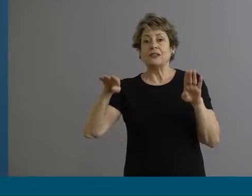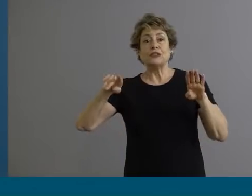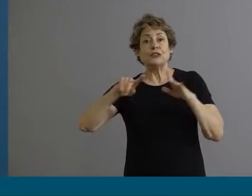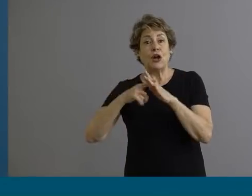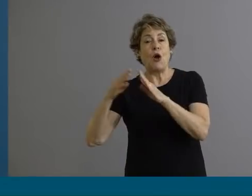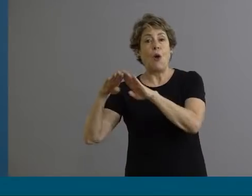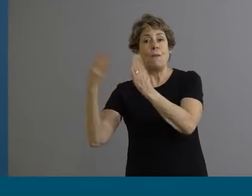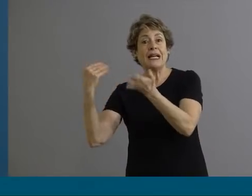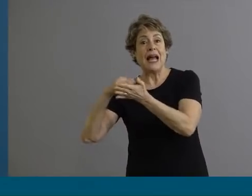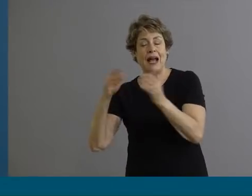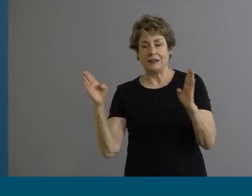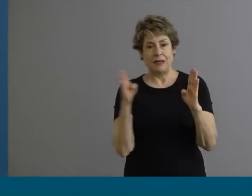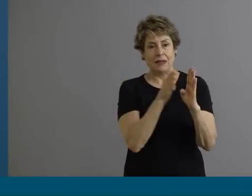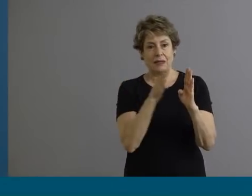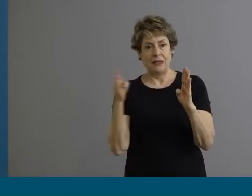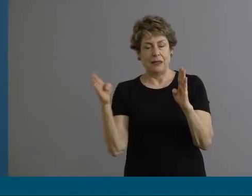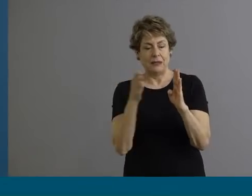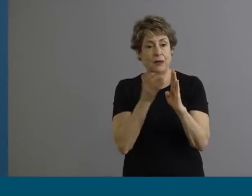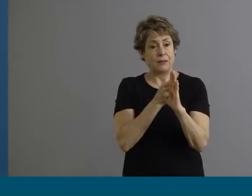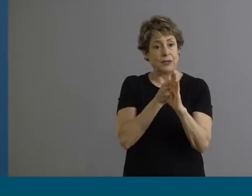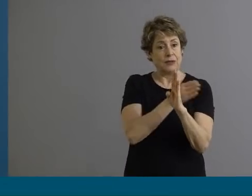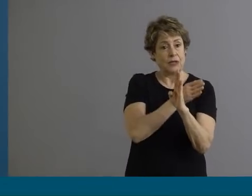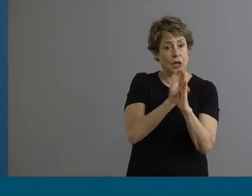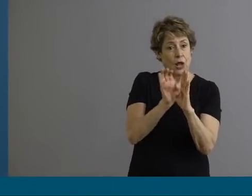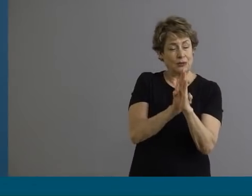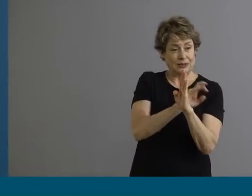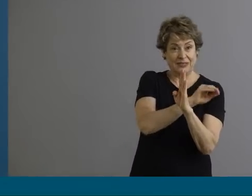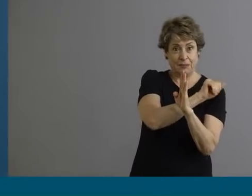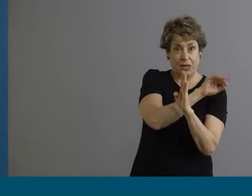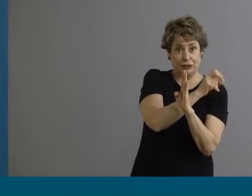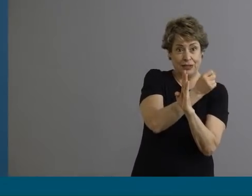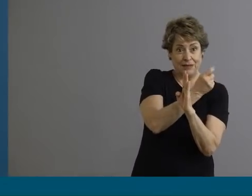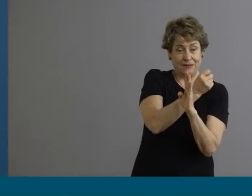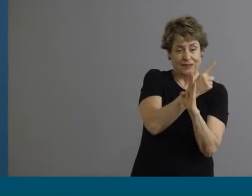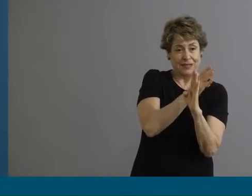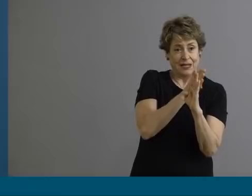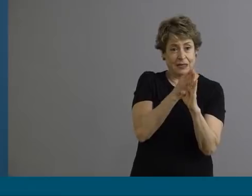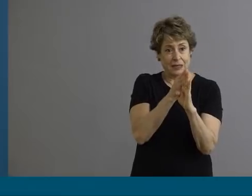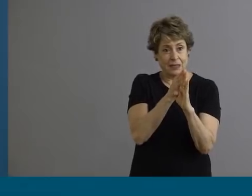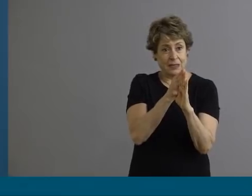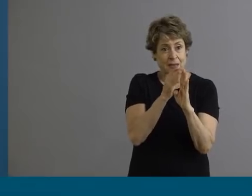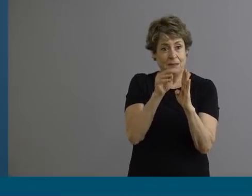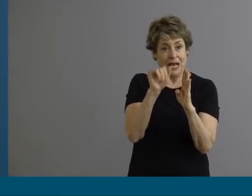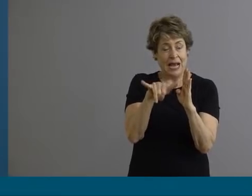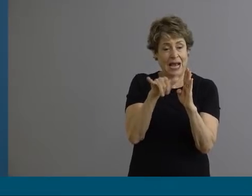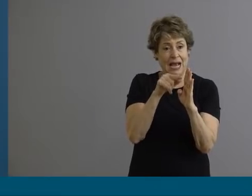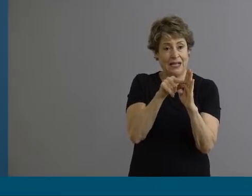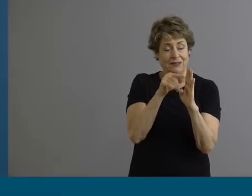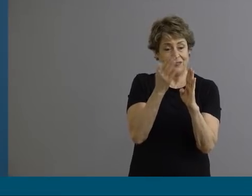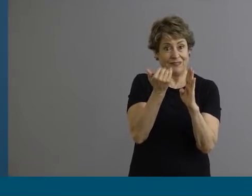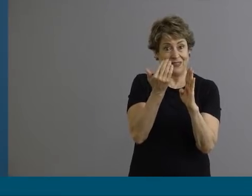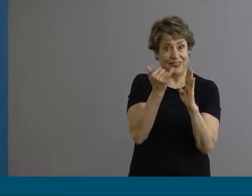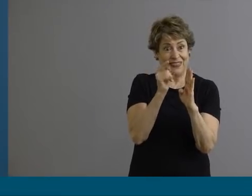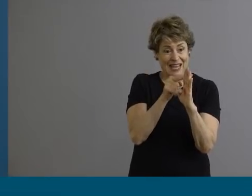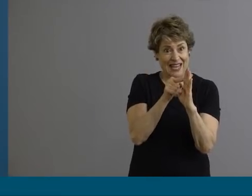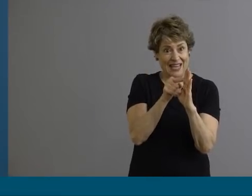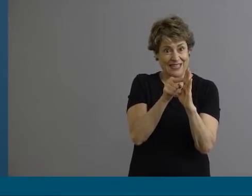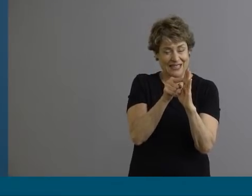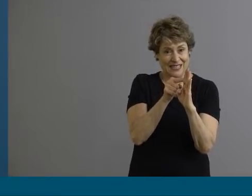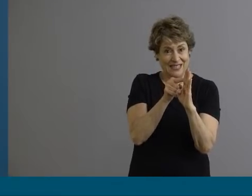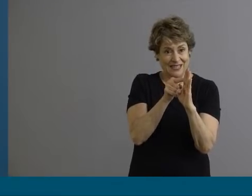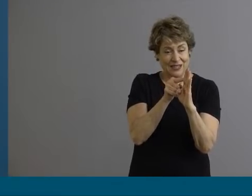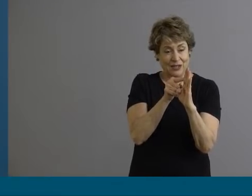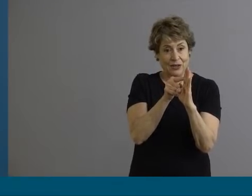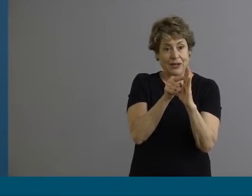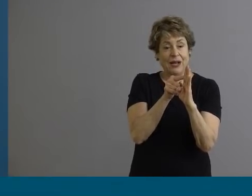March 11th. Our stay-at-home order ended on May 15th. If you look along the way,